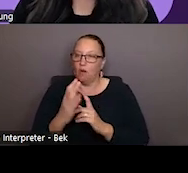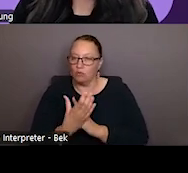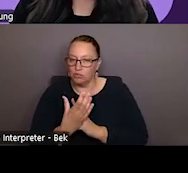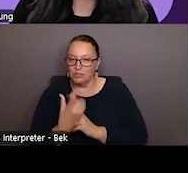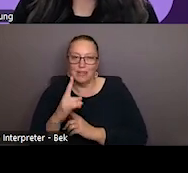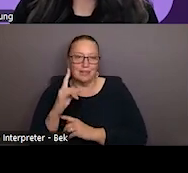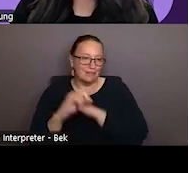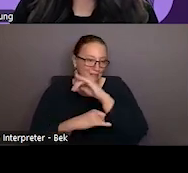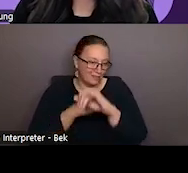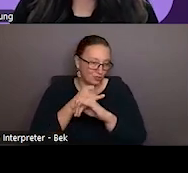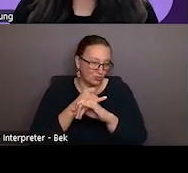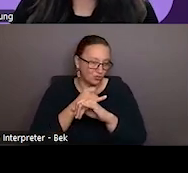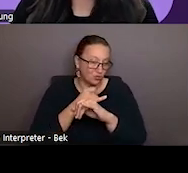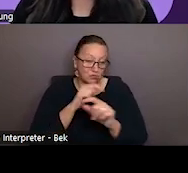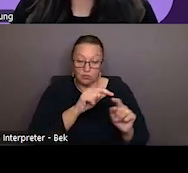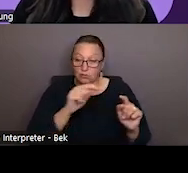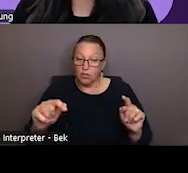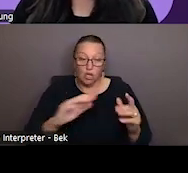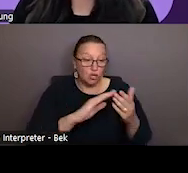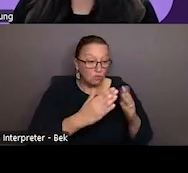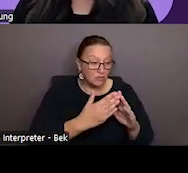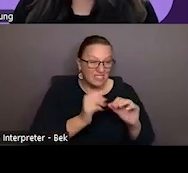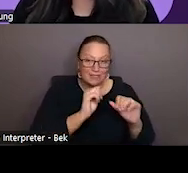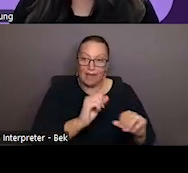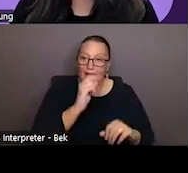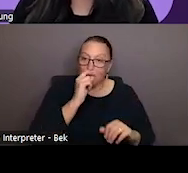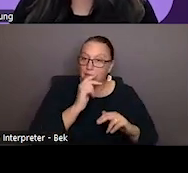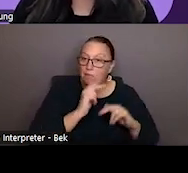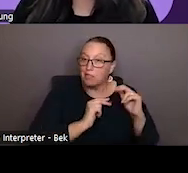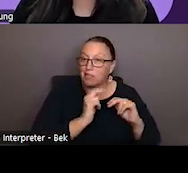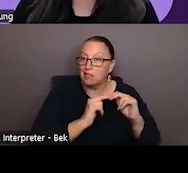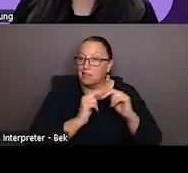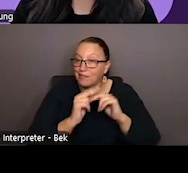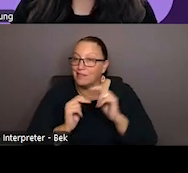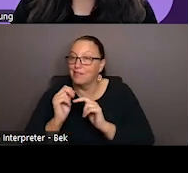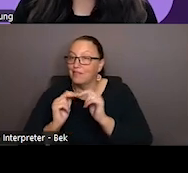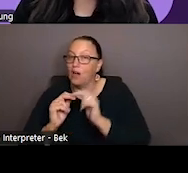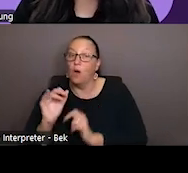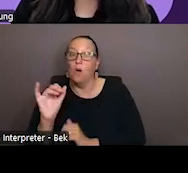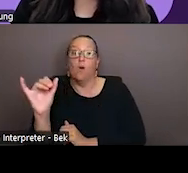building the capacity of communities and audiences, or opening pathways for a